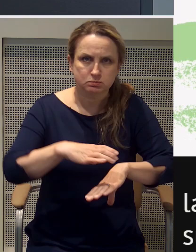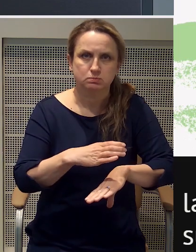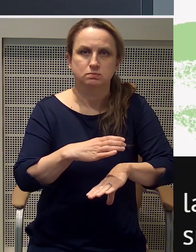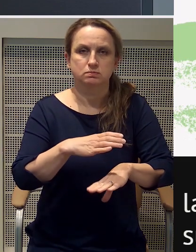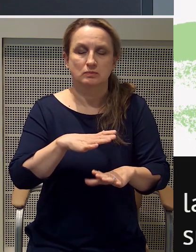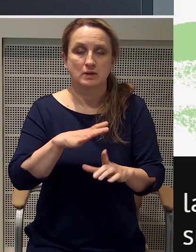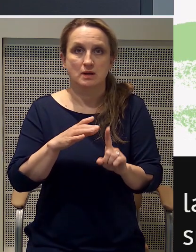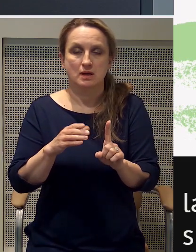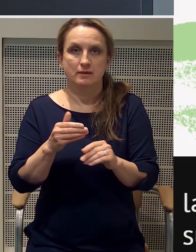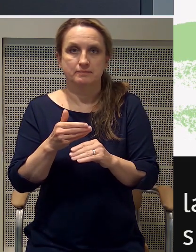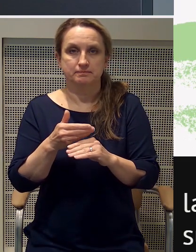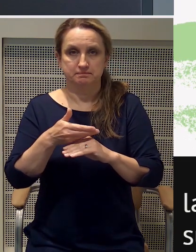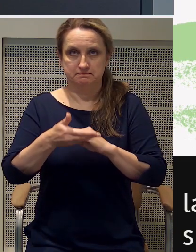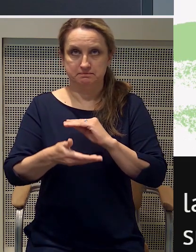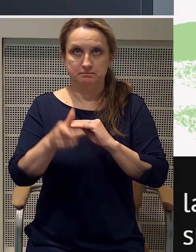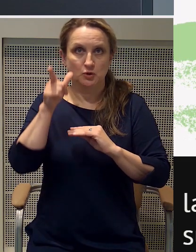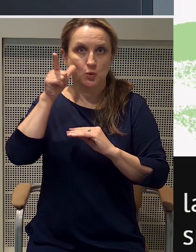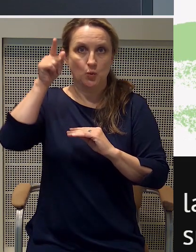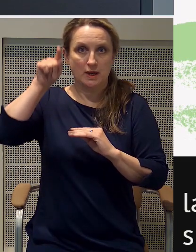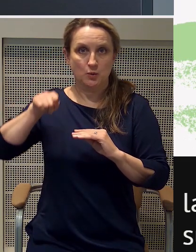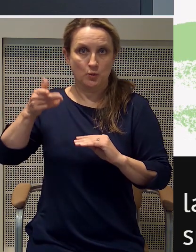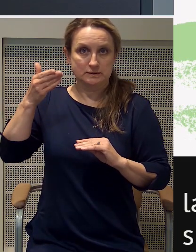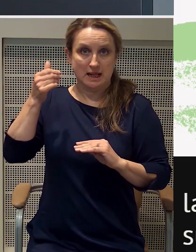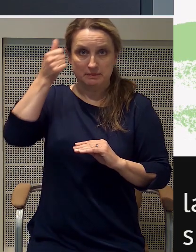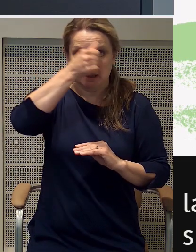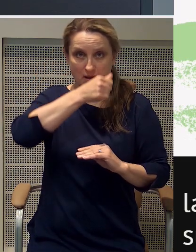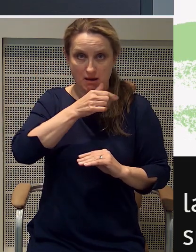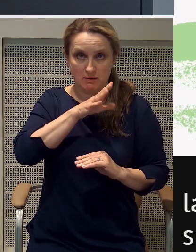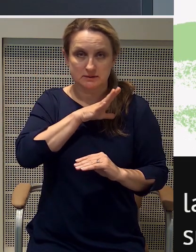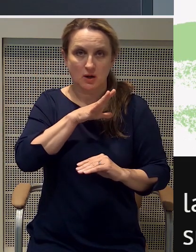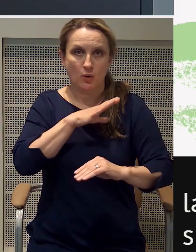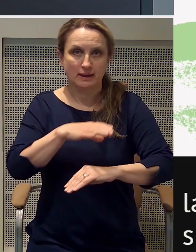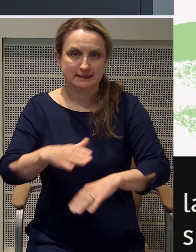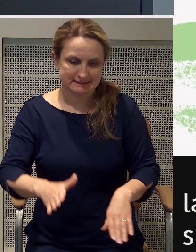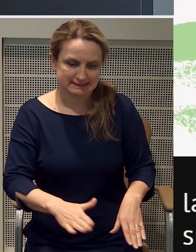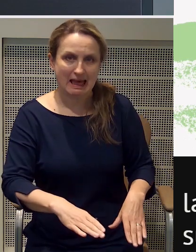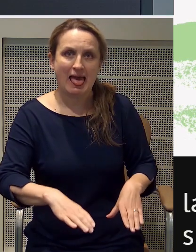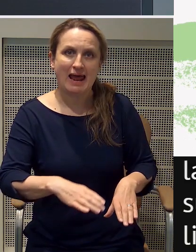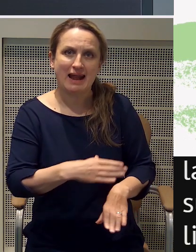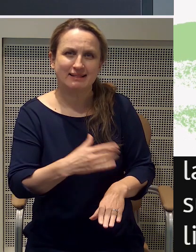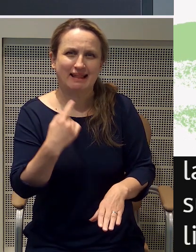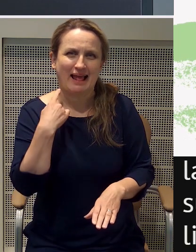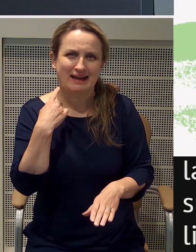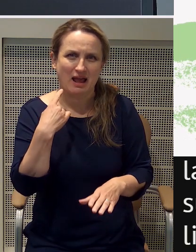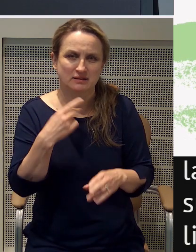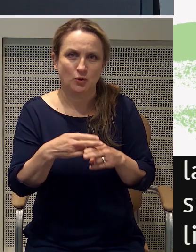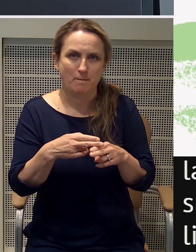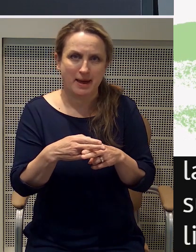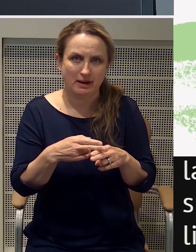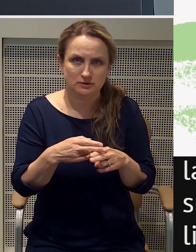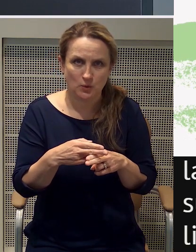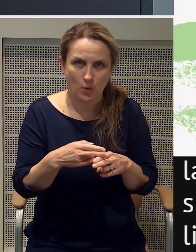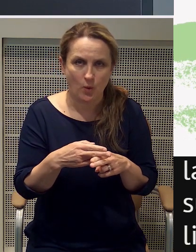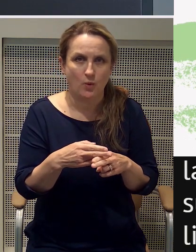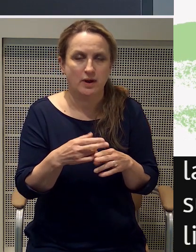legs. There have been different actions taken, and in July last year, also